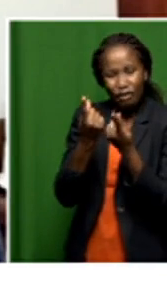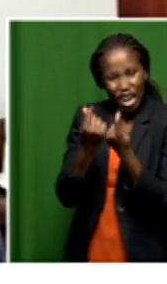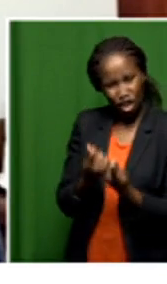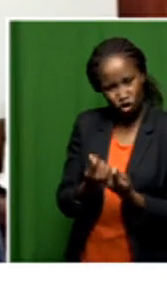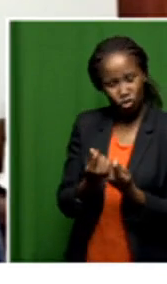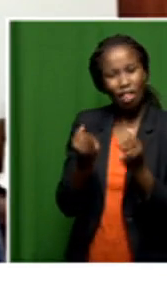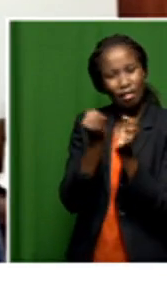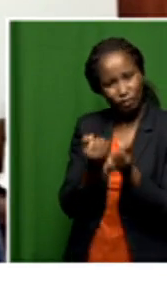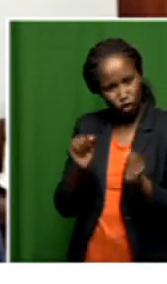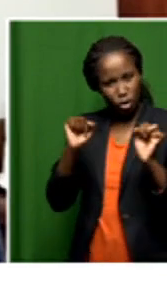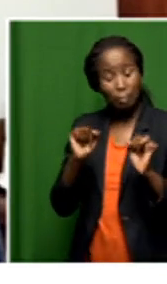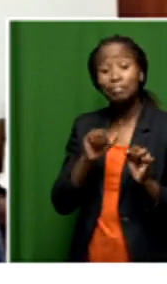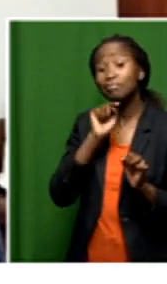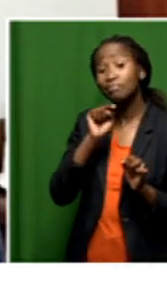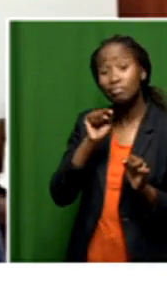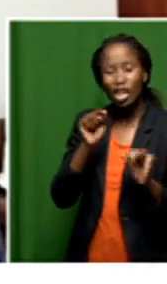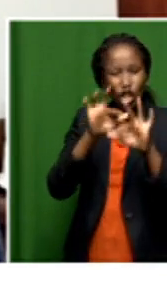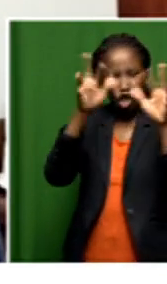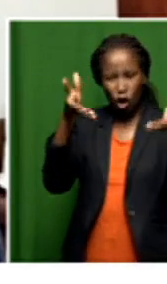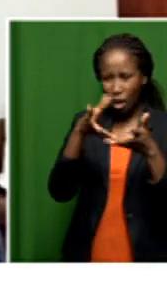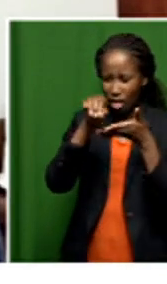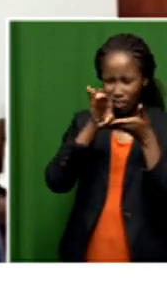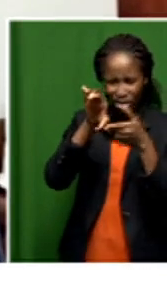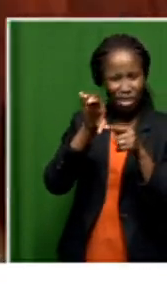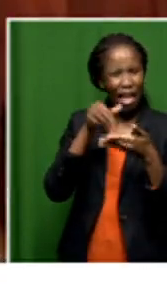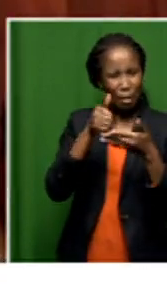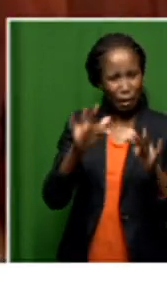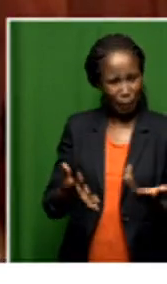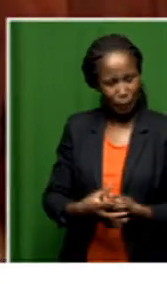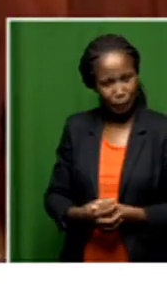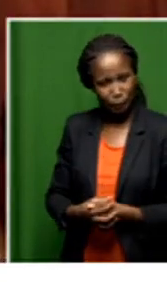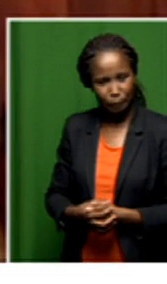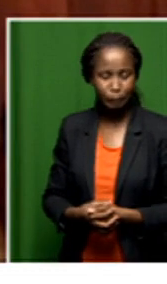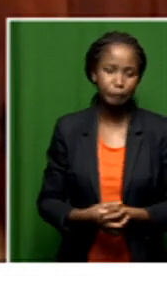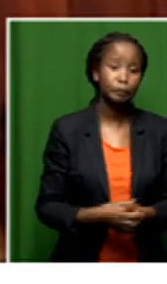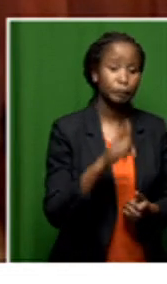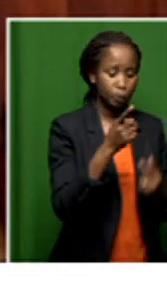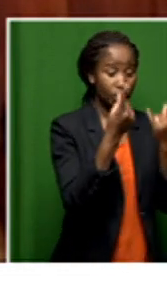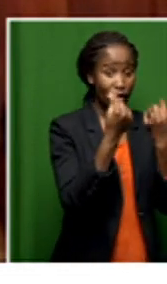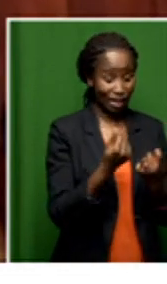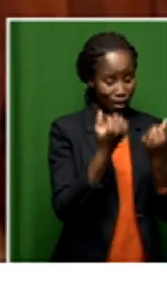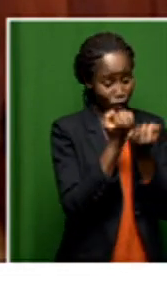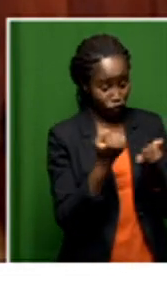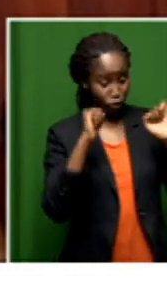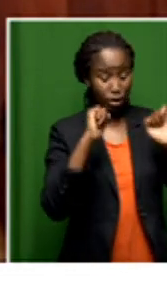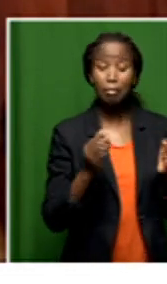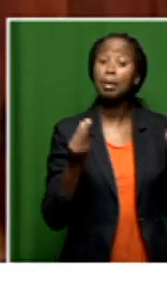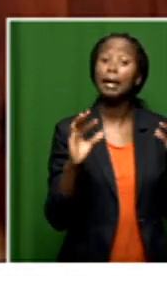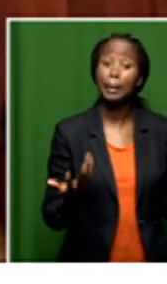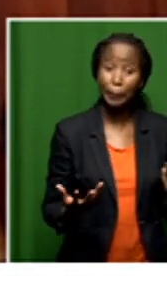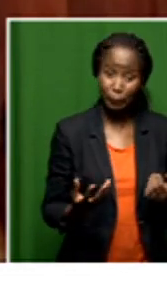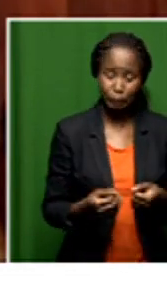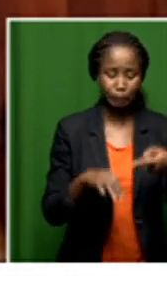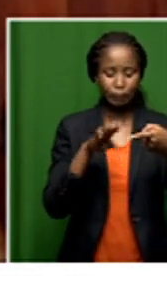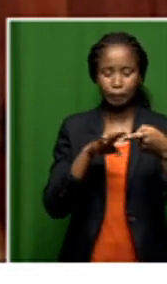how global investing can provide this. So financial freedom, there are 3 steps to financial freedom. The first is you